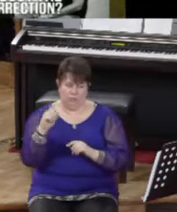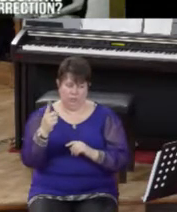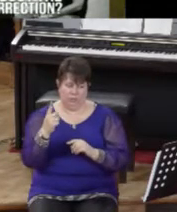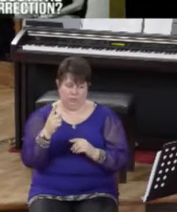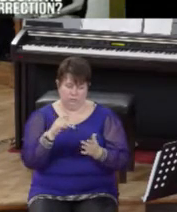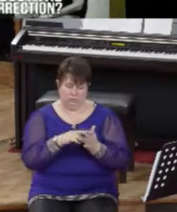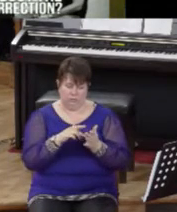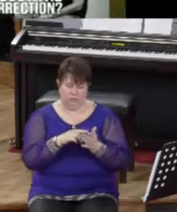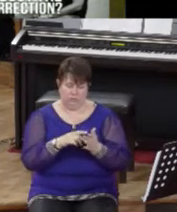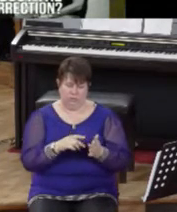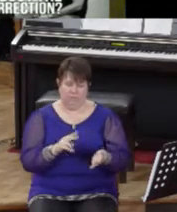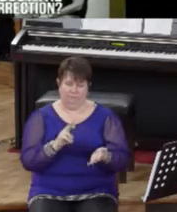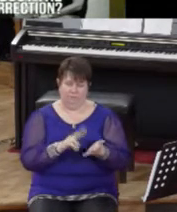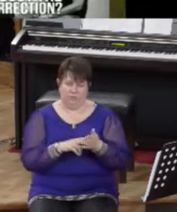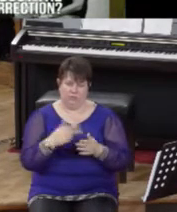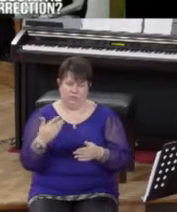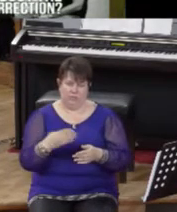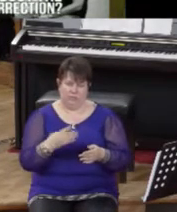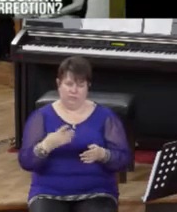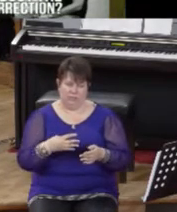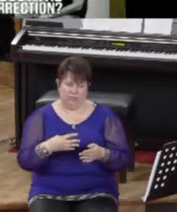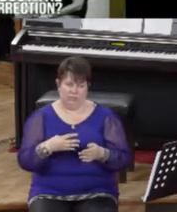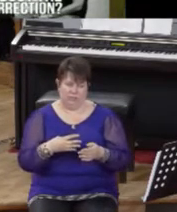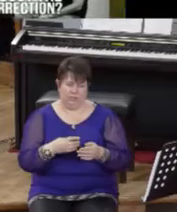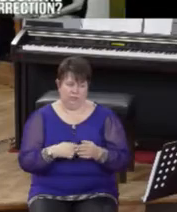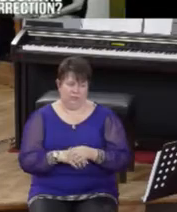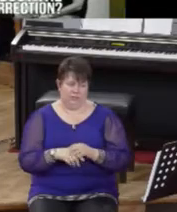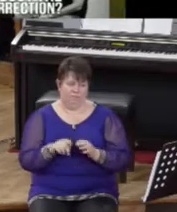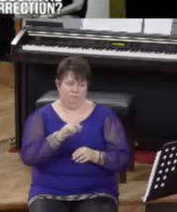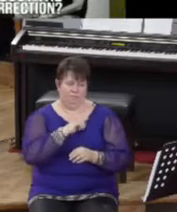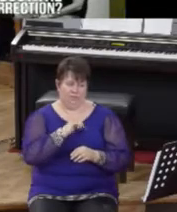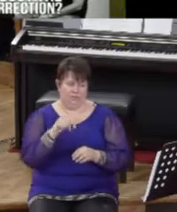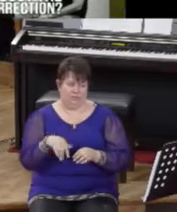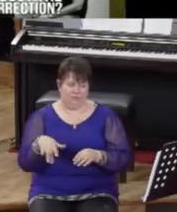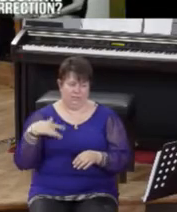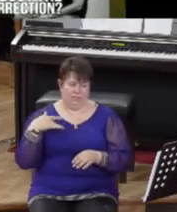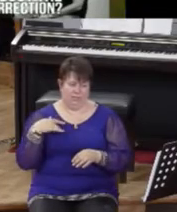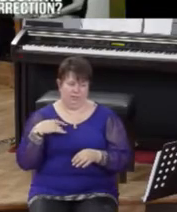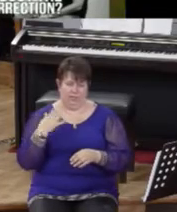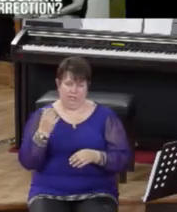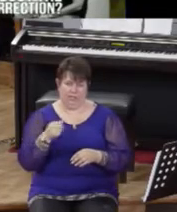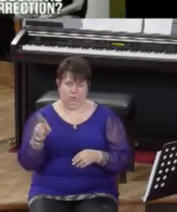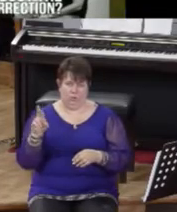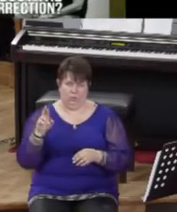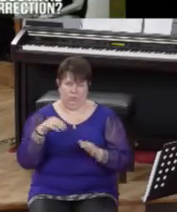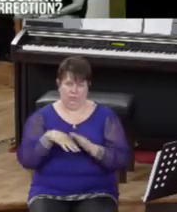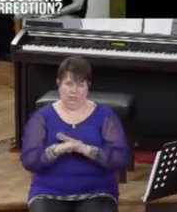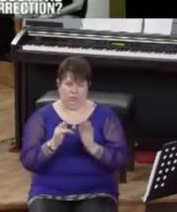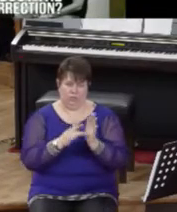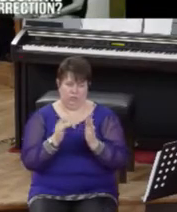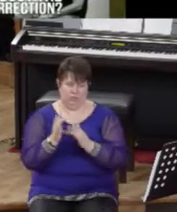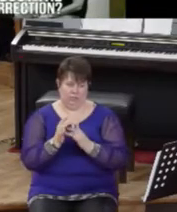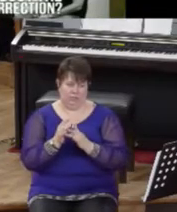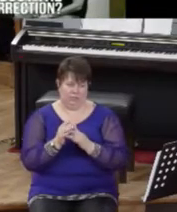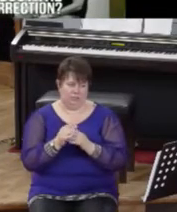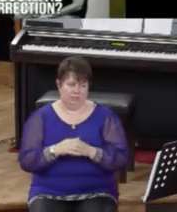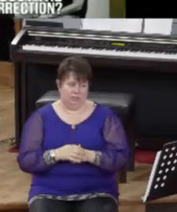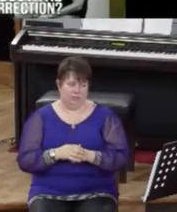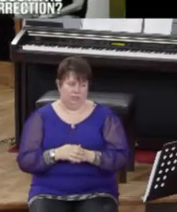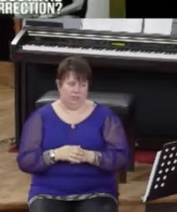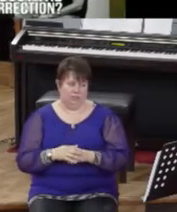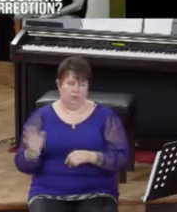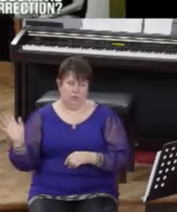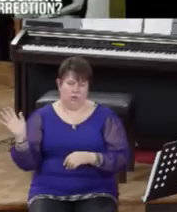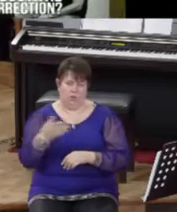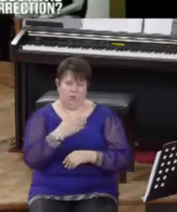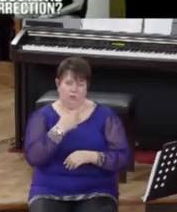If only for this life we have hope in Christ, we are of all people most to